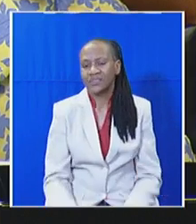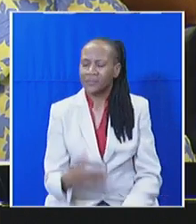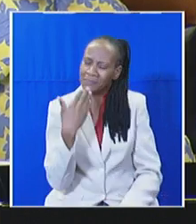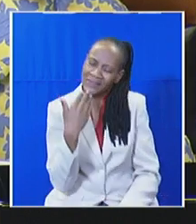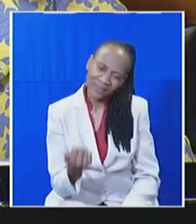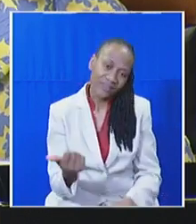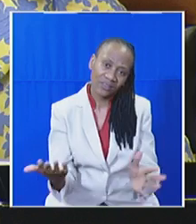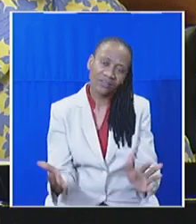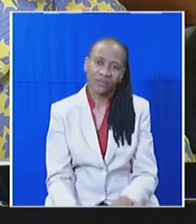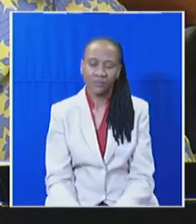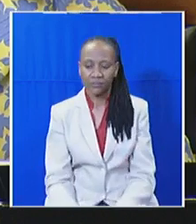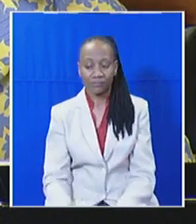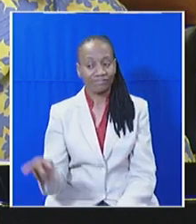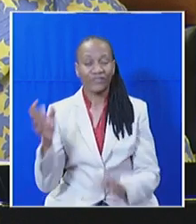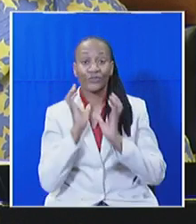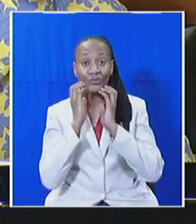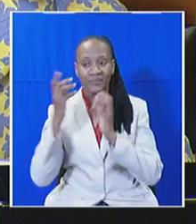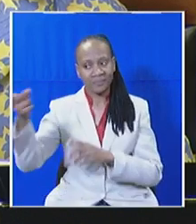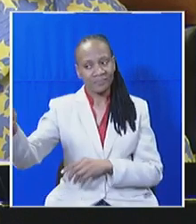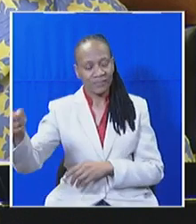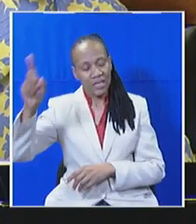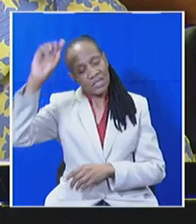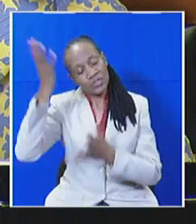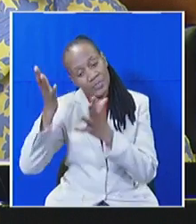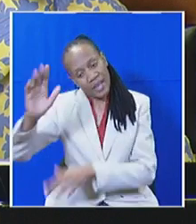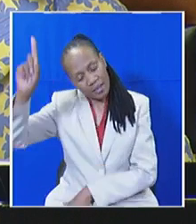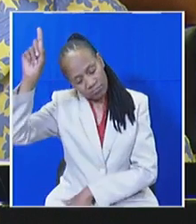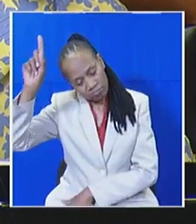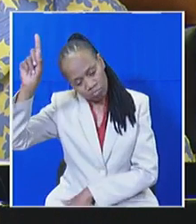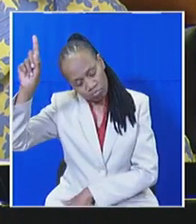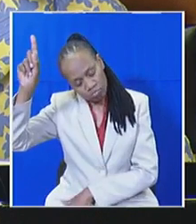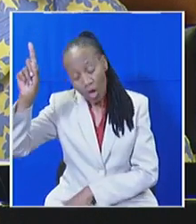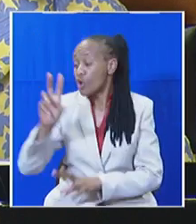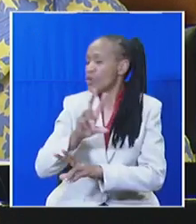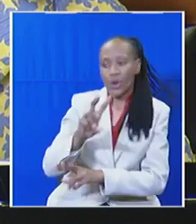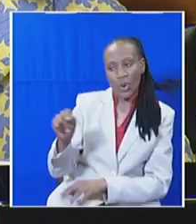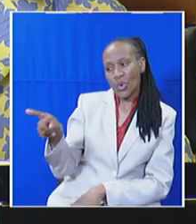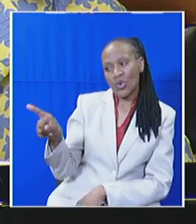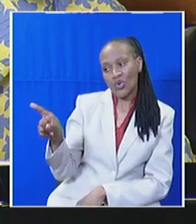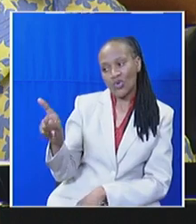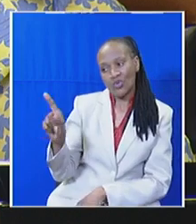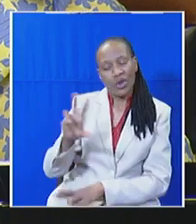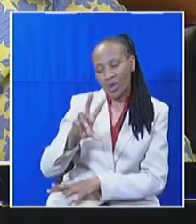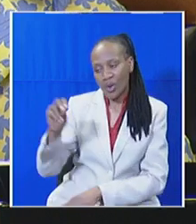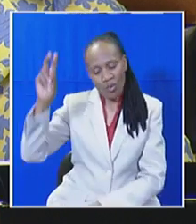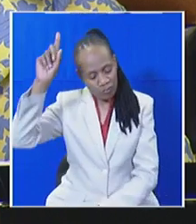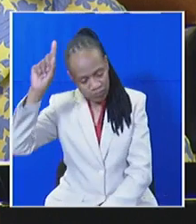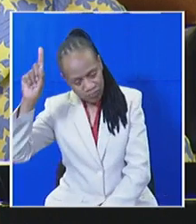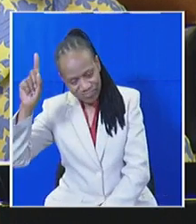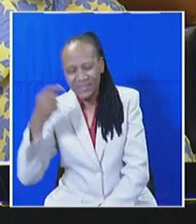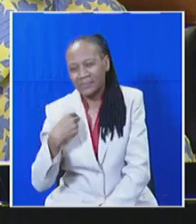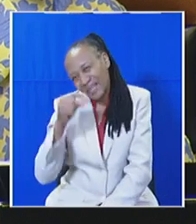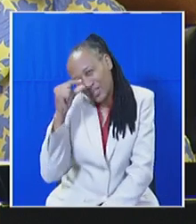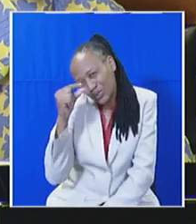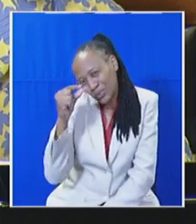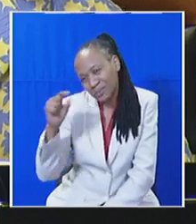Speaker. Honorable Chief Whip. Honorable Speaker. No, Honorable. No, I will be very brief. I will be very brief.